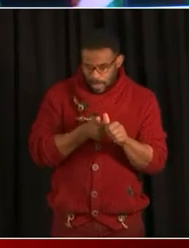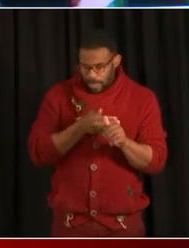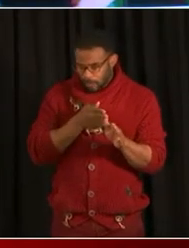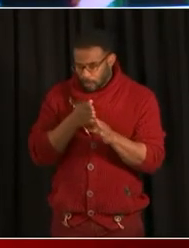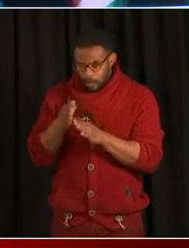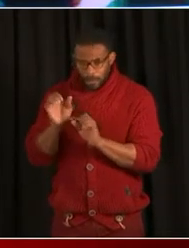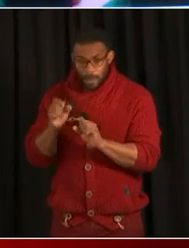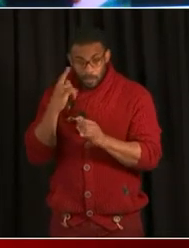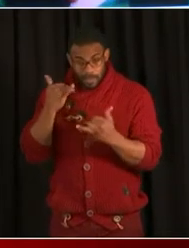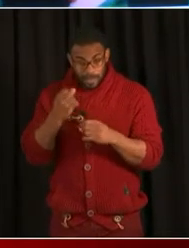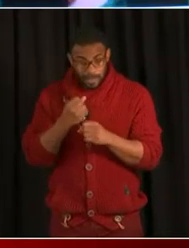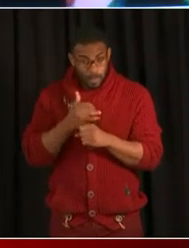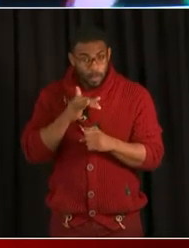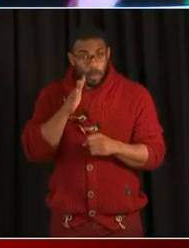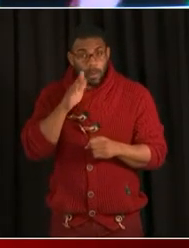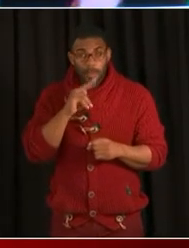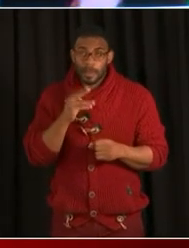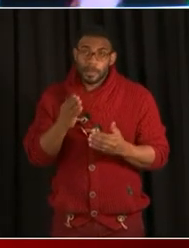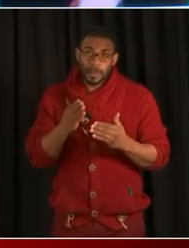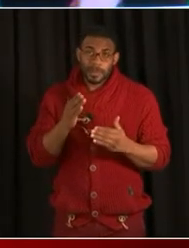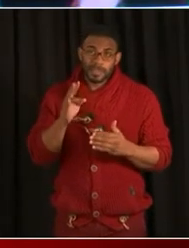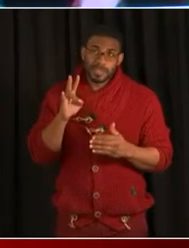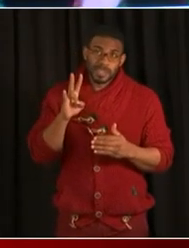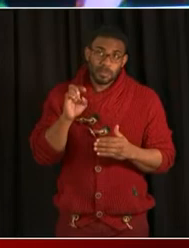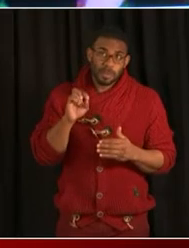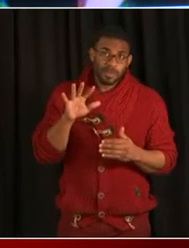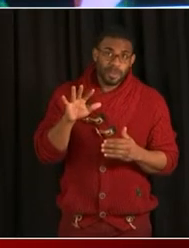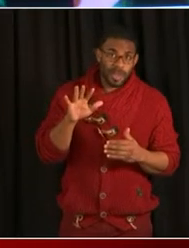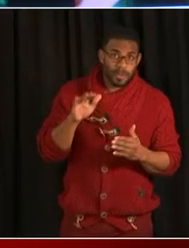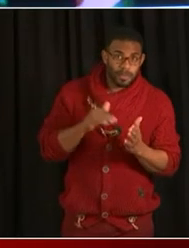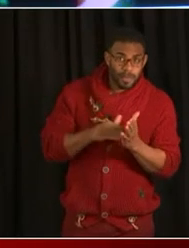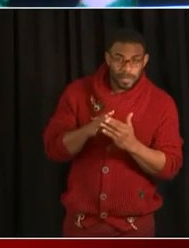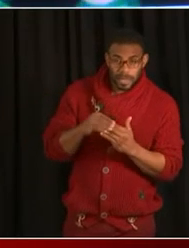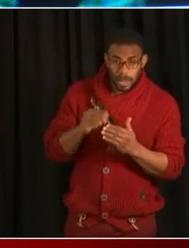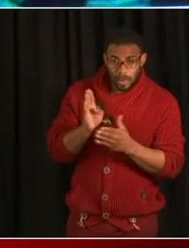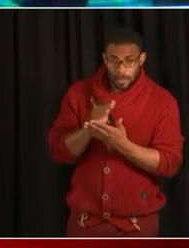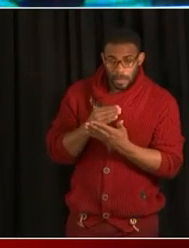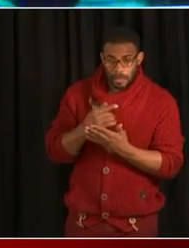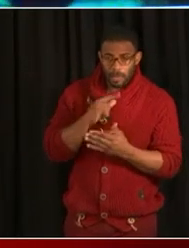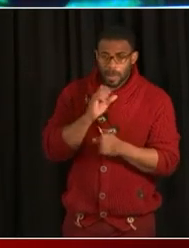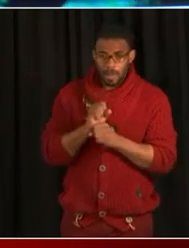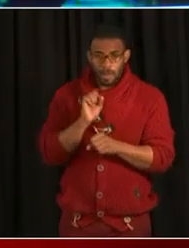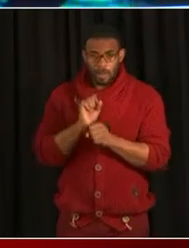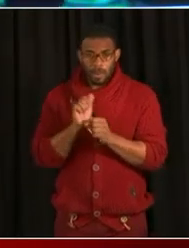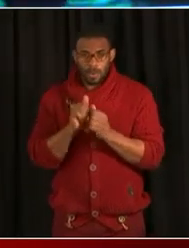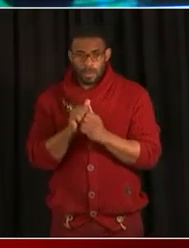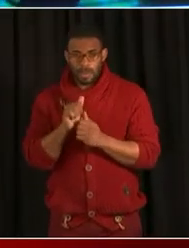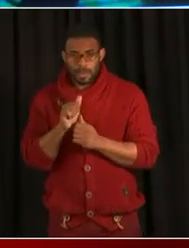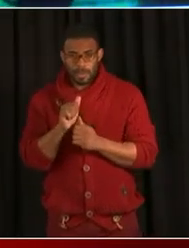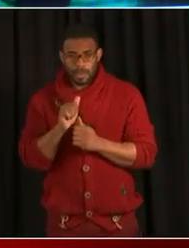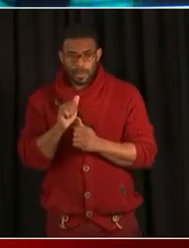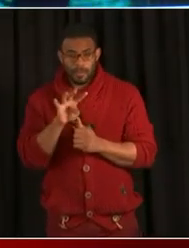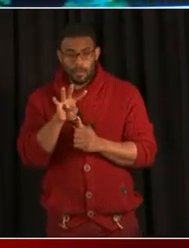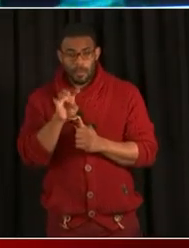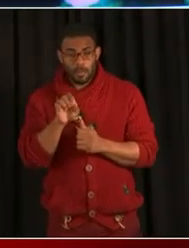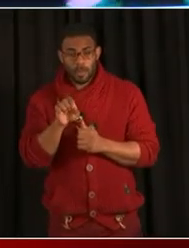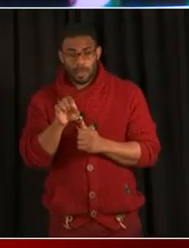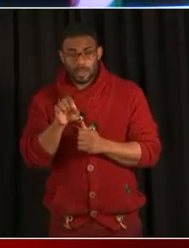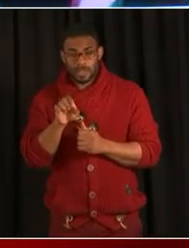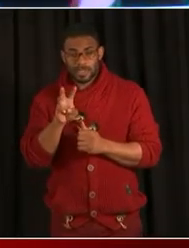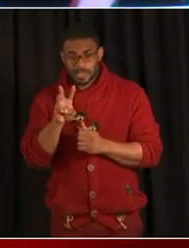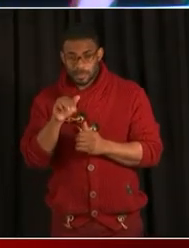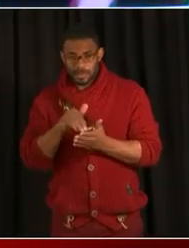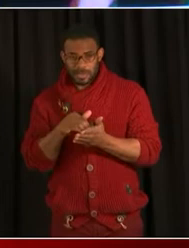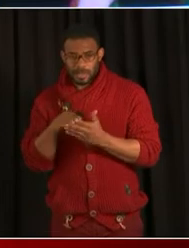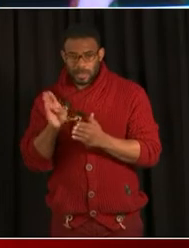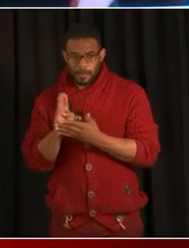this year, what would have been probably a $7.5 million budget, we're actually working with $4.6